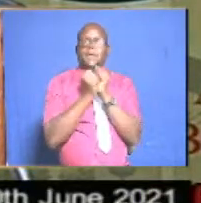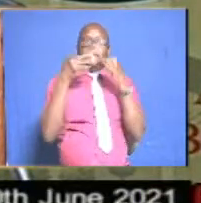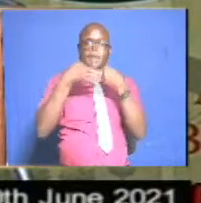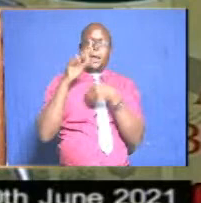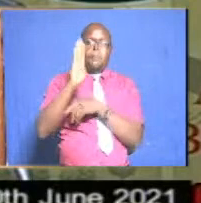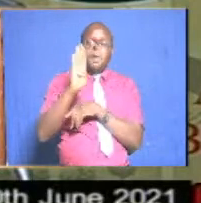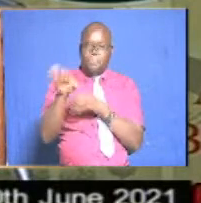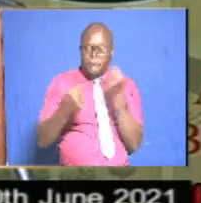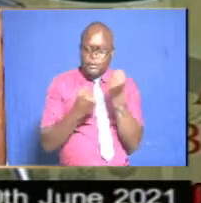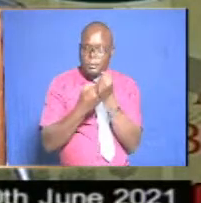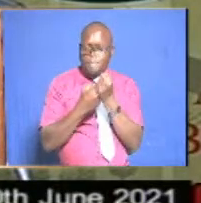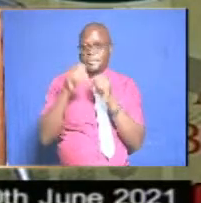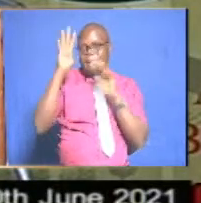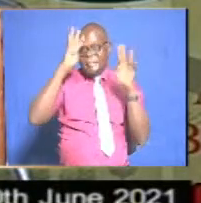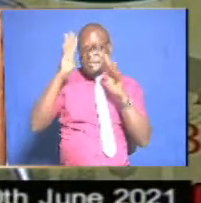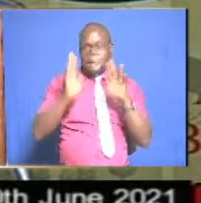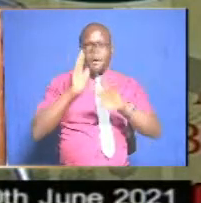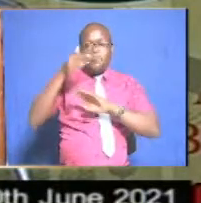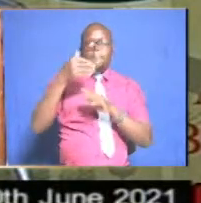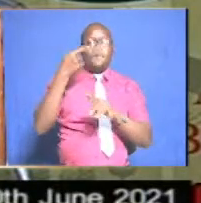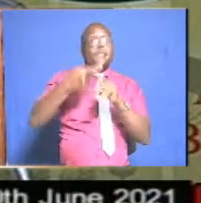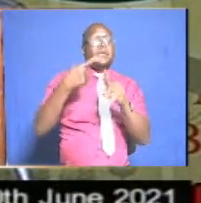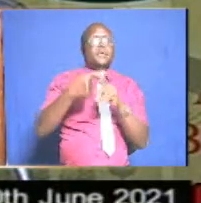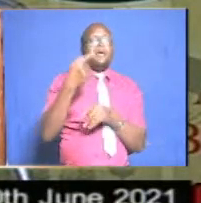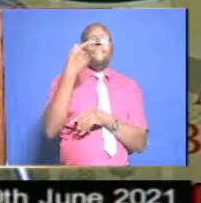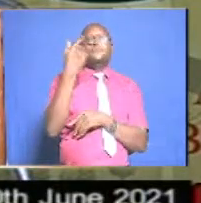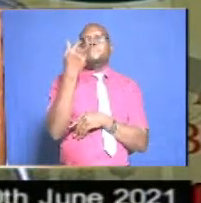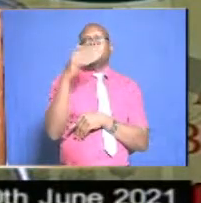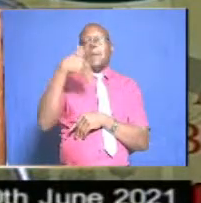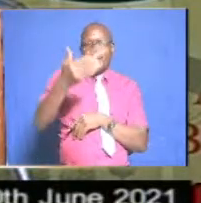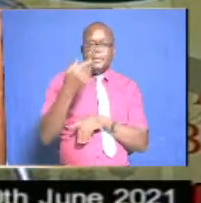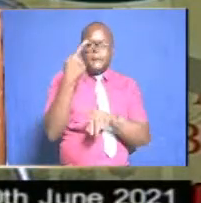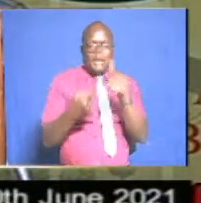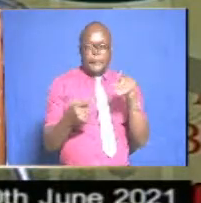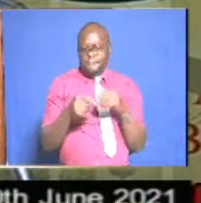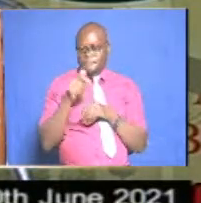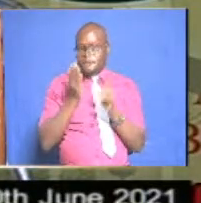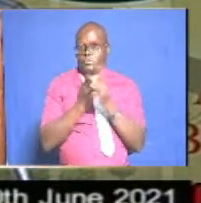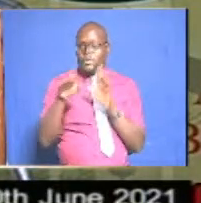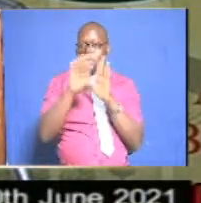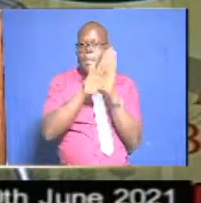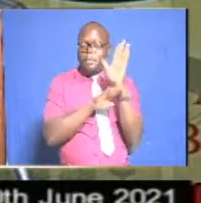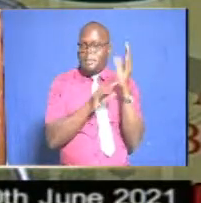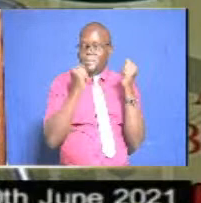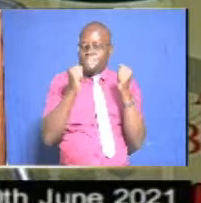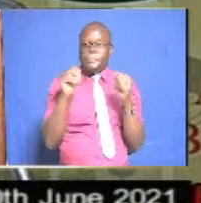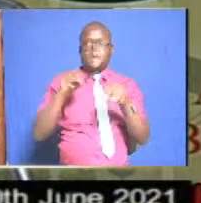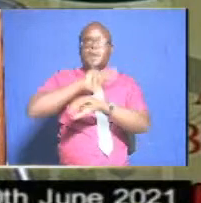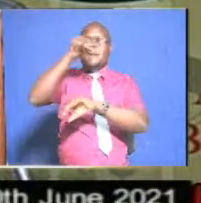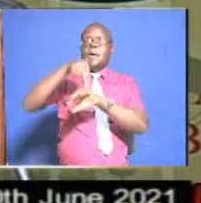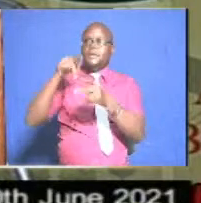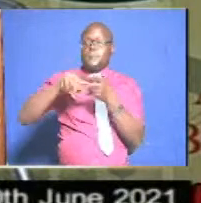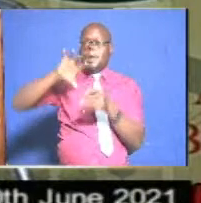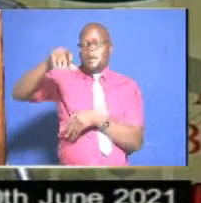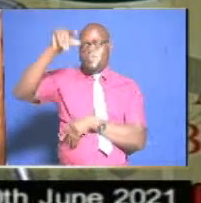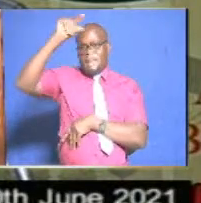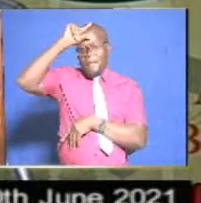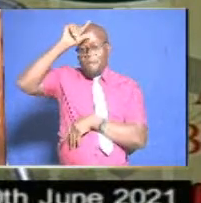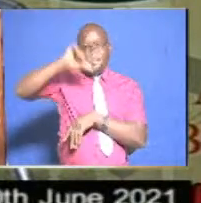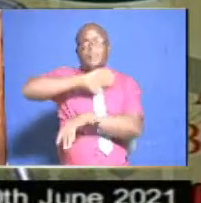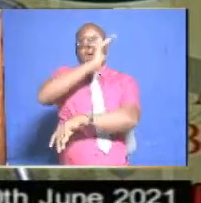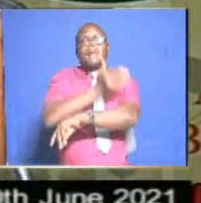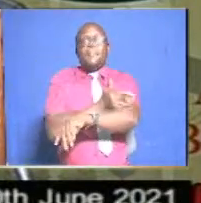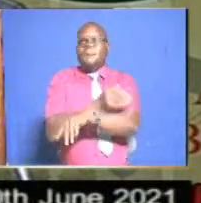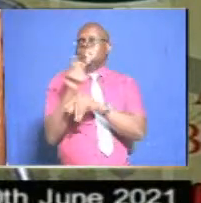to support the initiative over the next 5 years. Through this program, we shall strengthen national and county government capacities